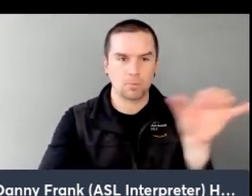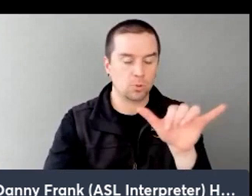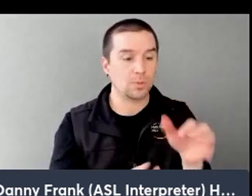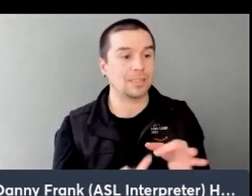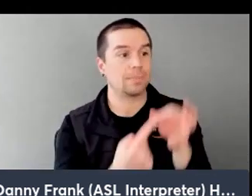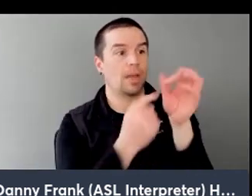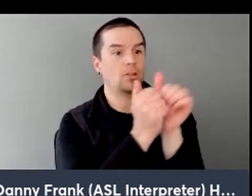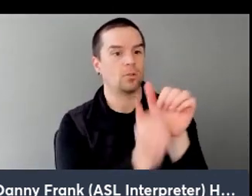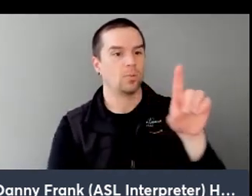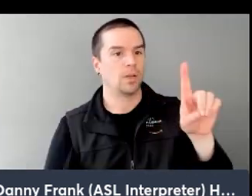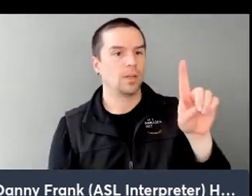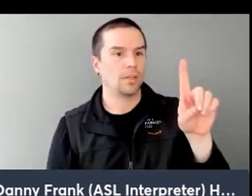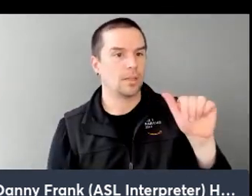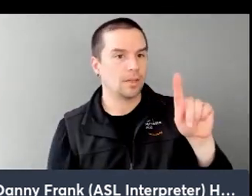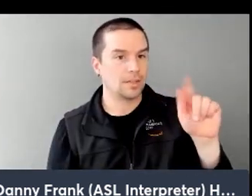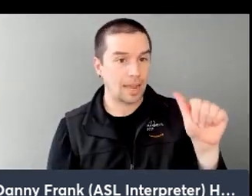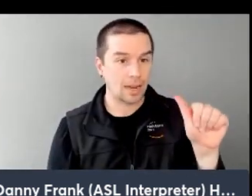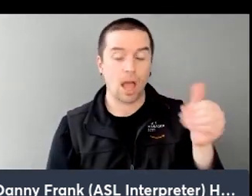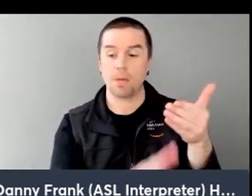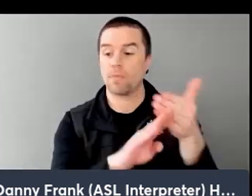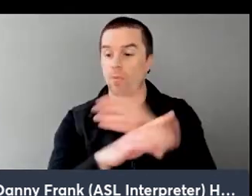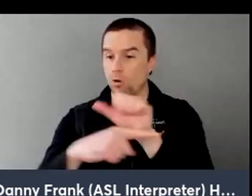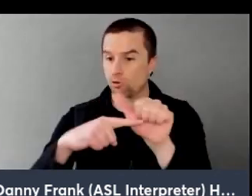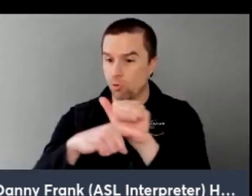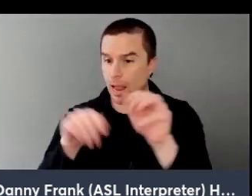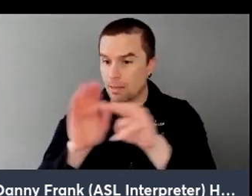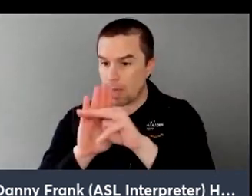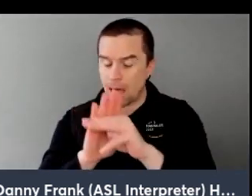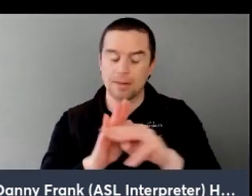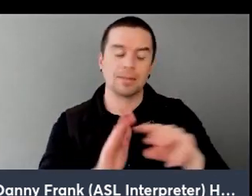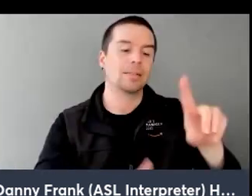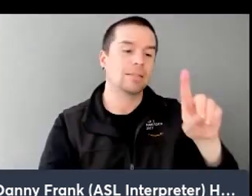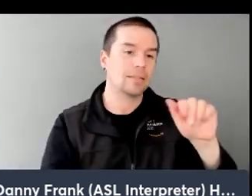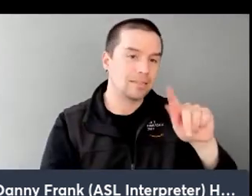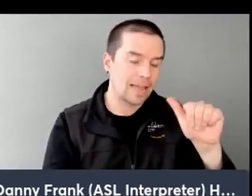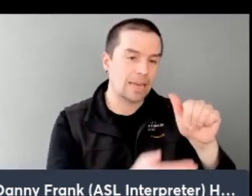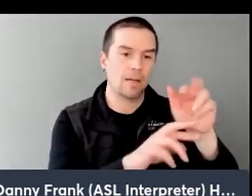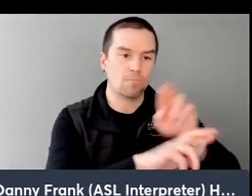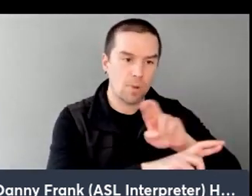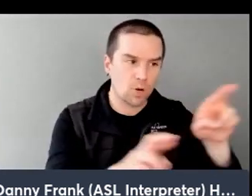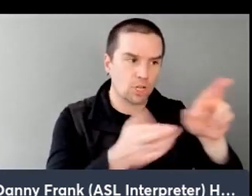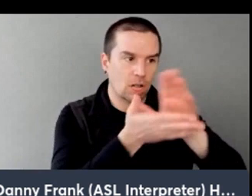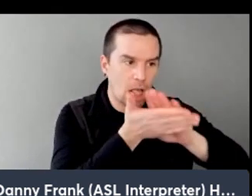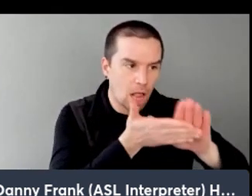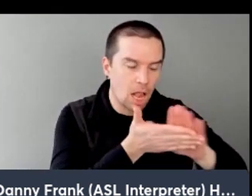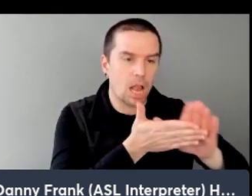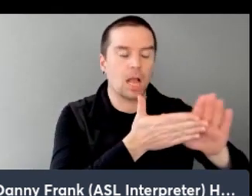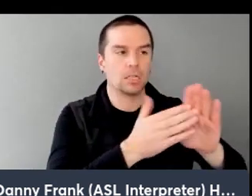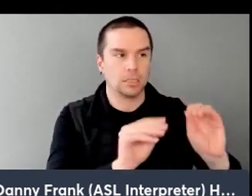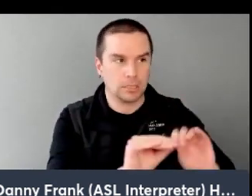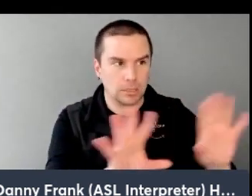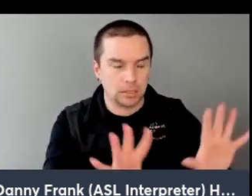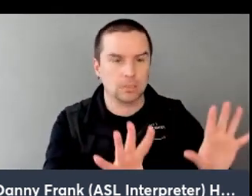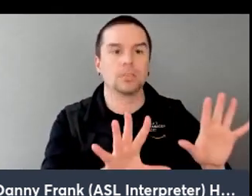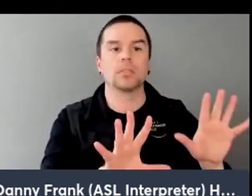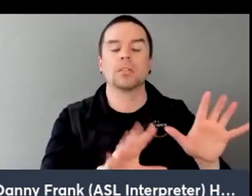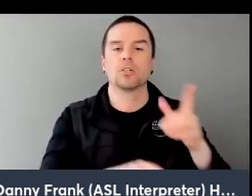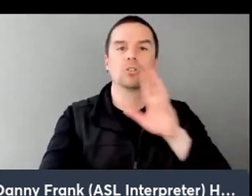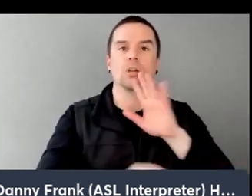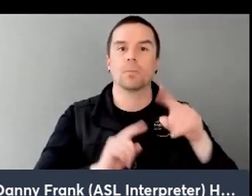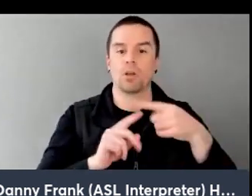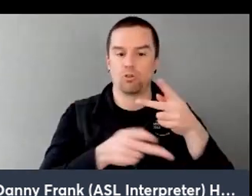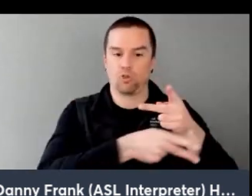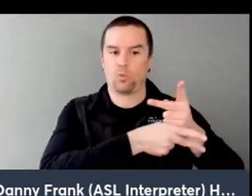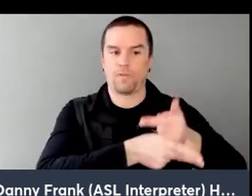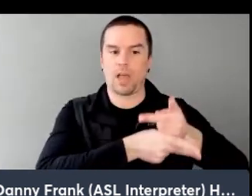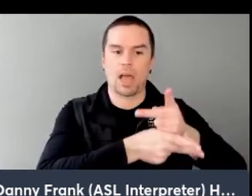train the model, data preparation, data cleansing. And in this case, since we're talking supervised learning, data labeling